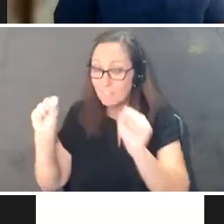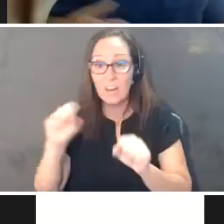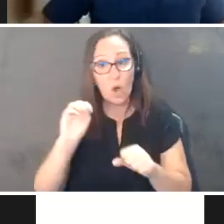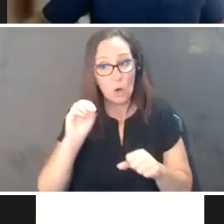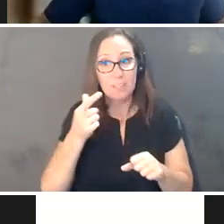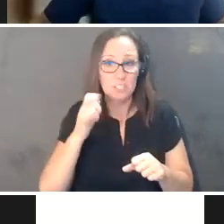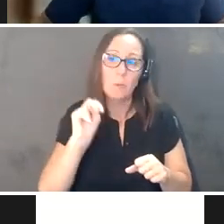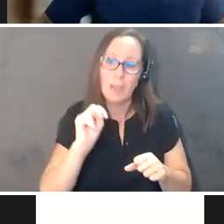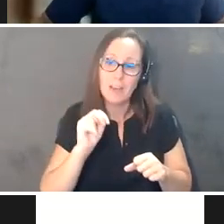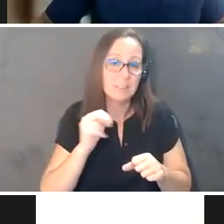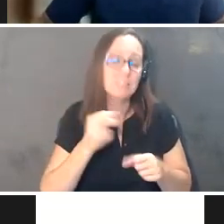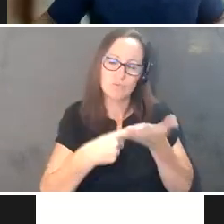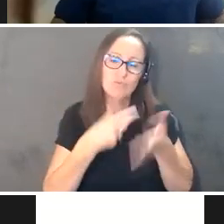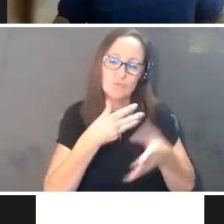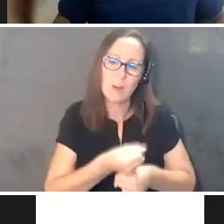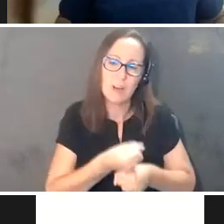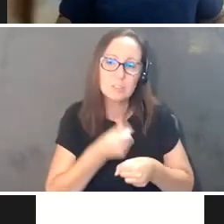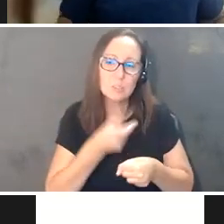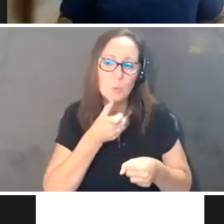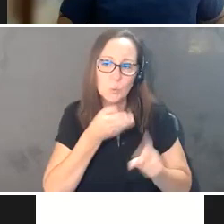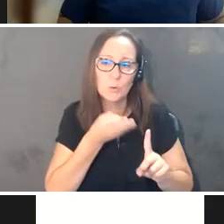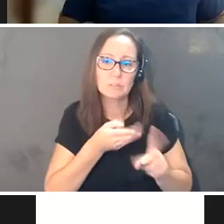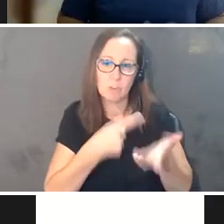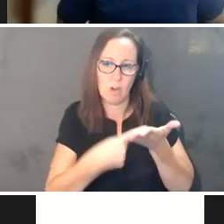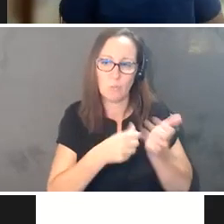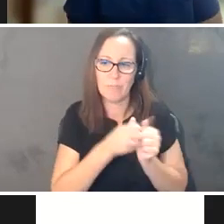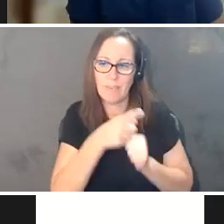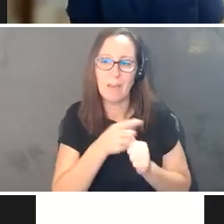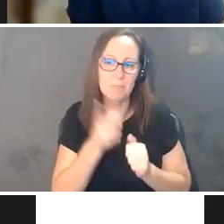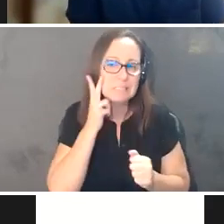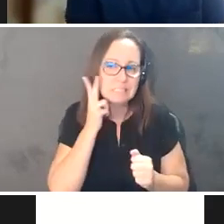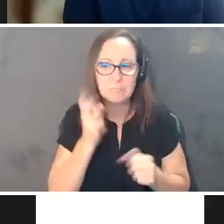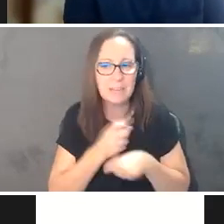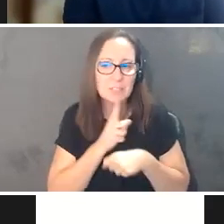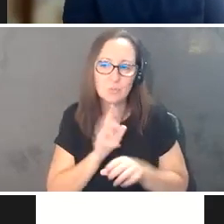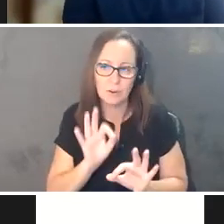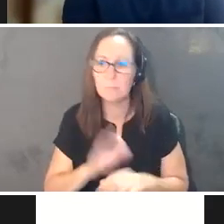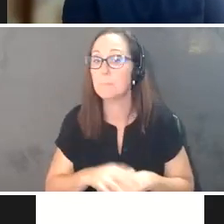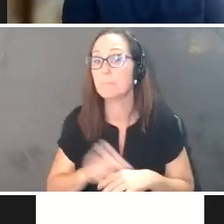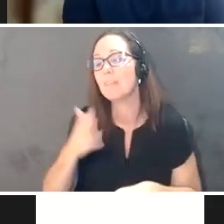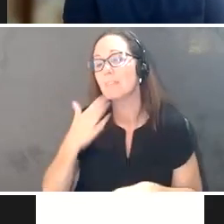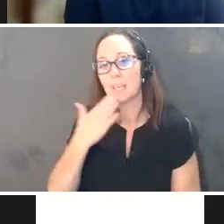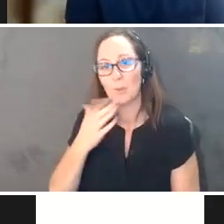about it. Great. Thank you so much, Dr. Rattanasan. So